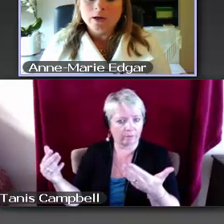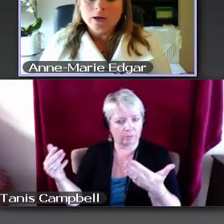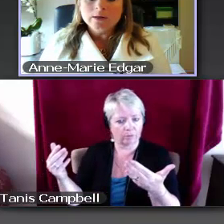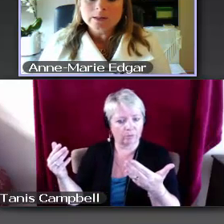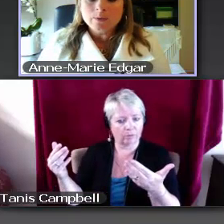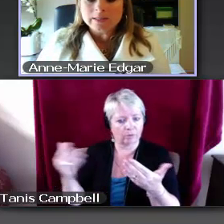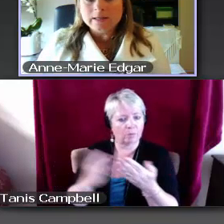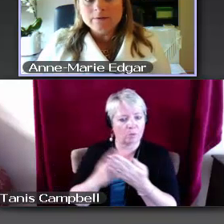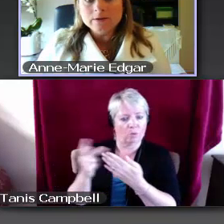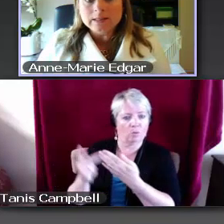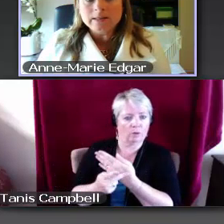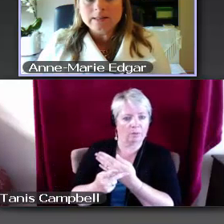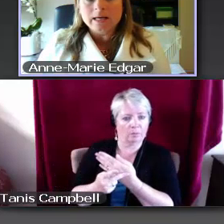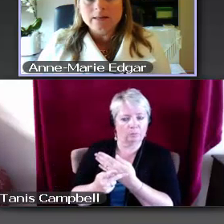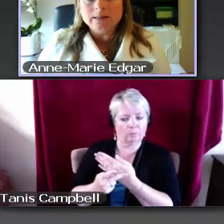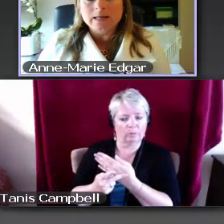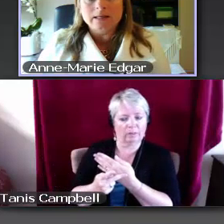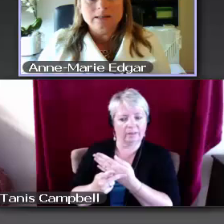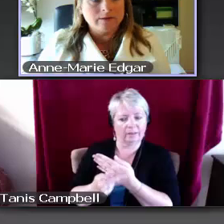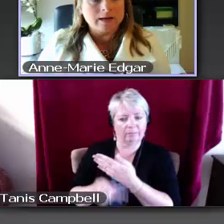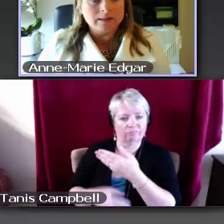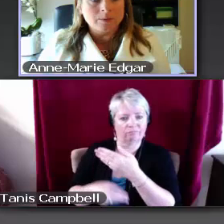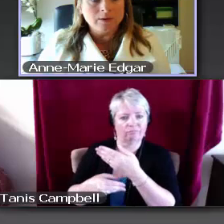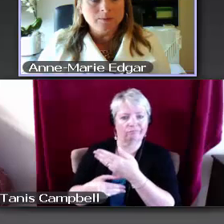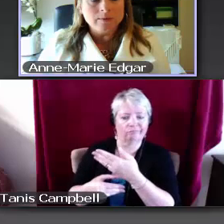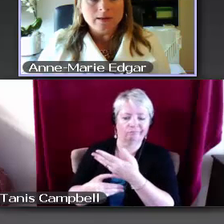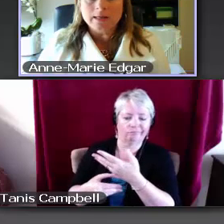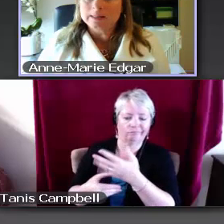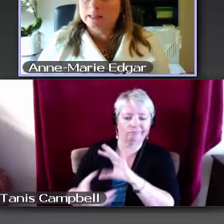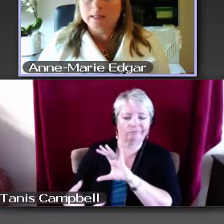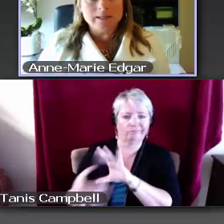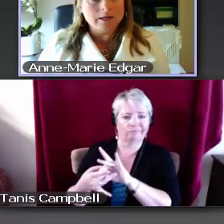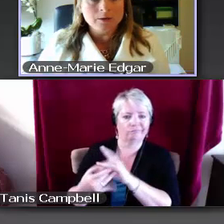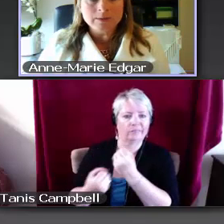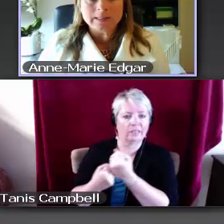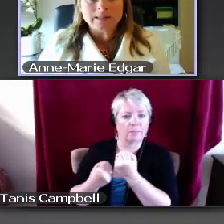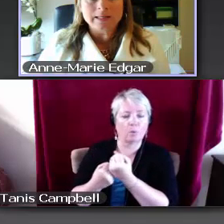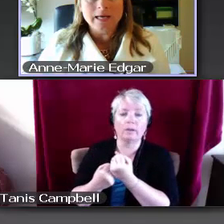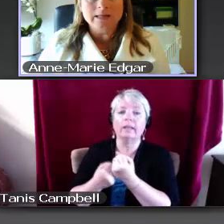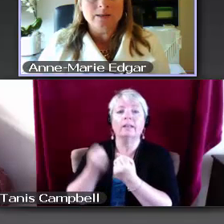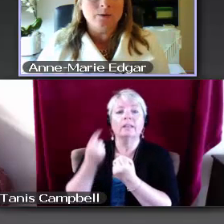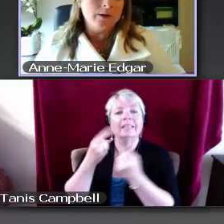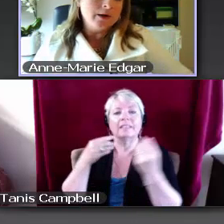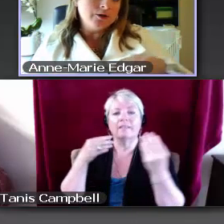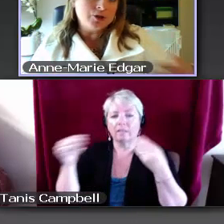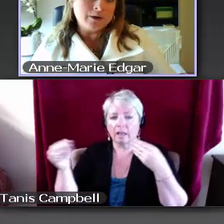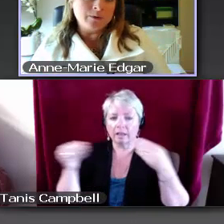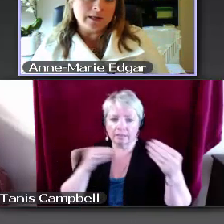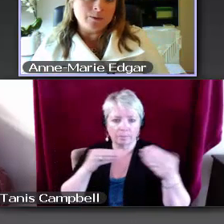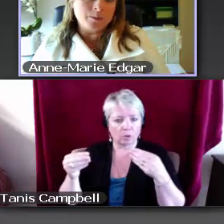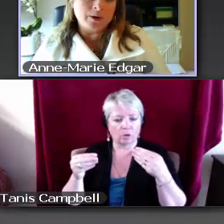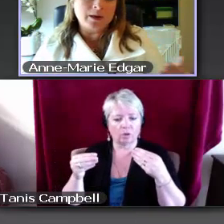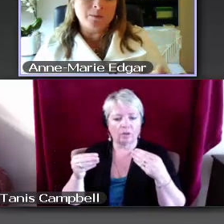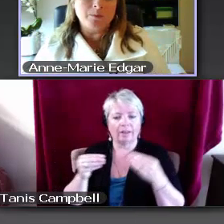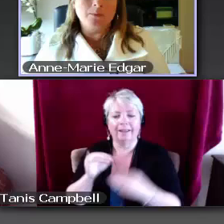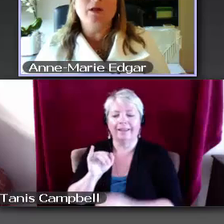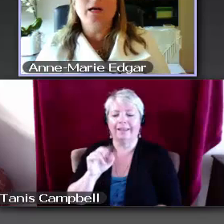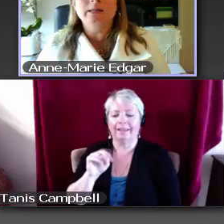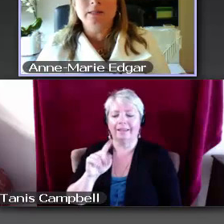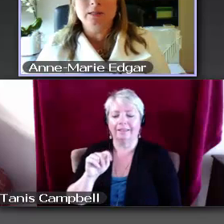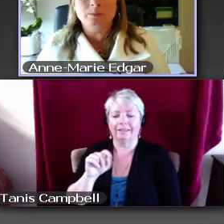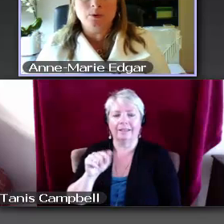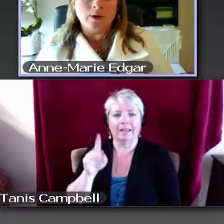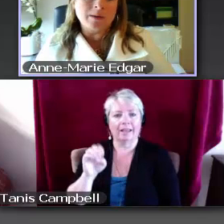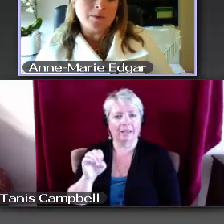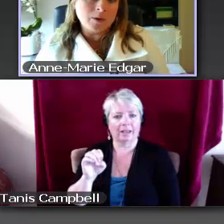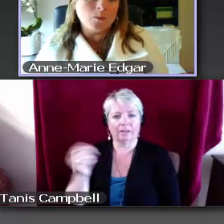offer. So it differs in the sense that it's flexible. It's a continuous intake. So generally we're bringing